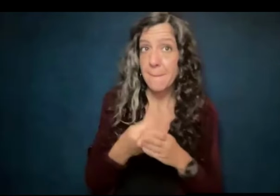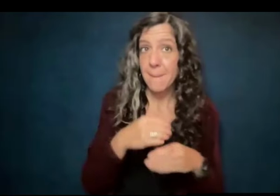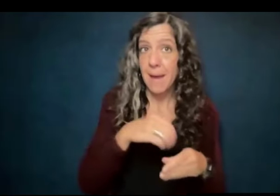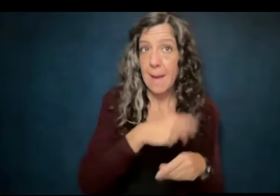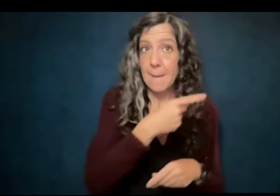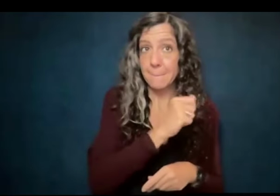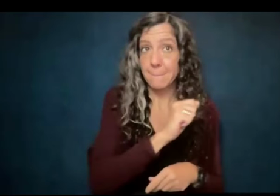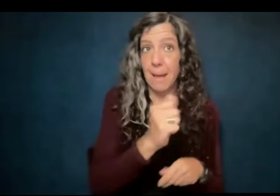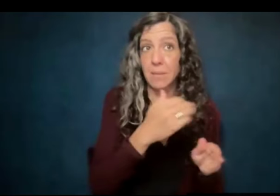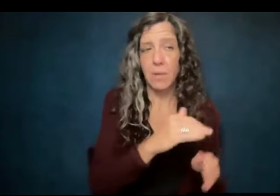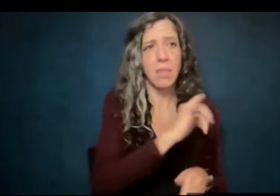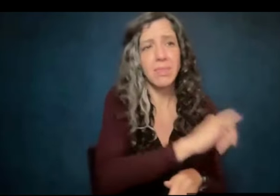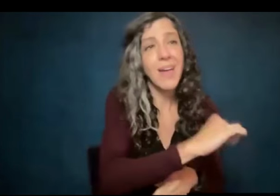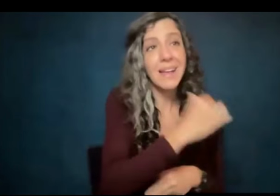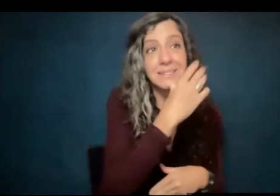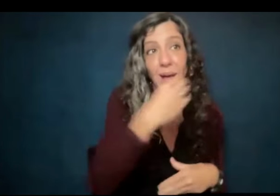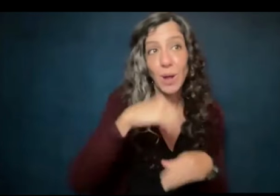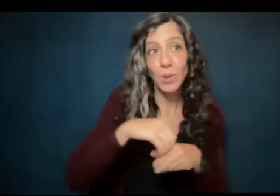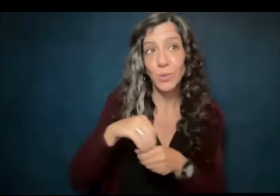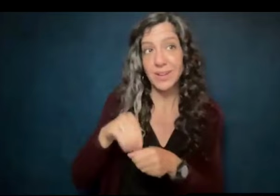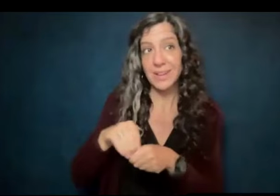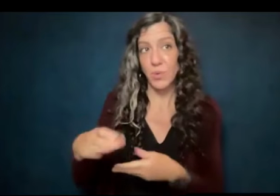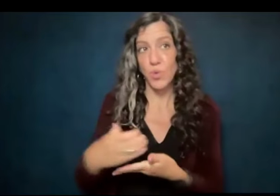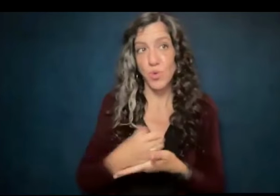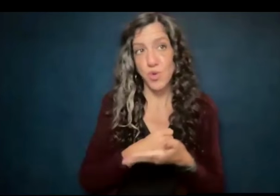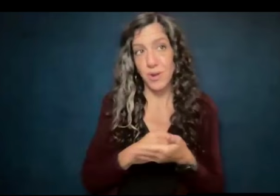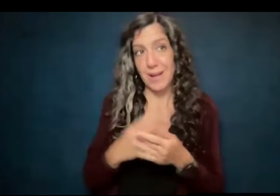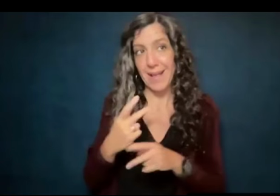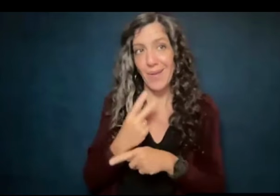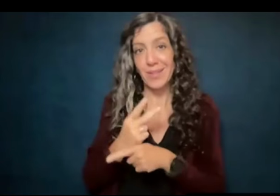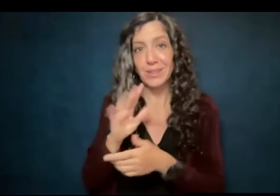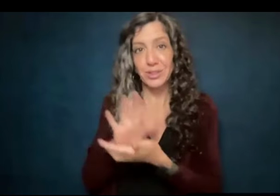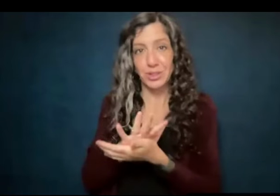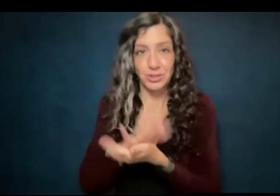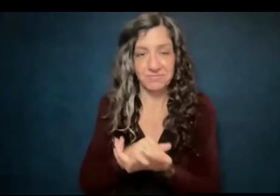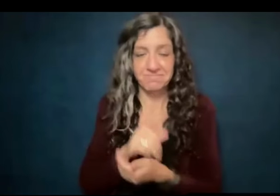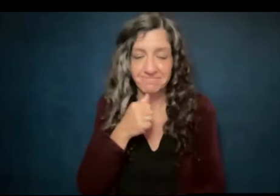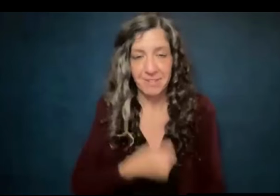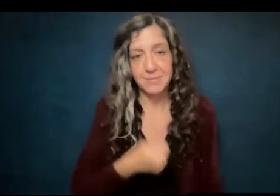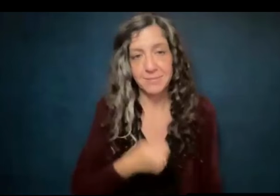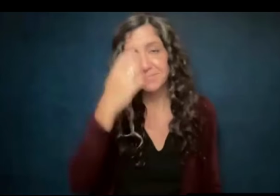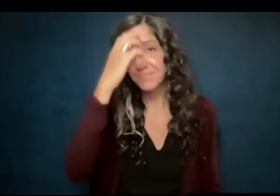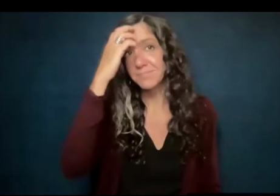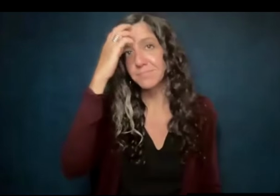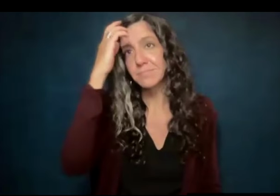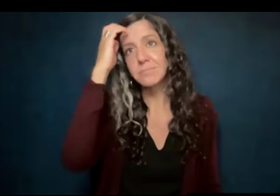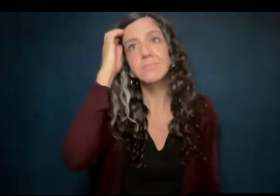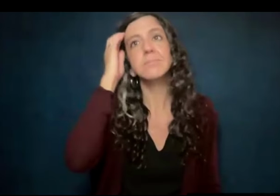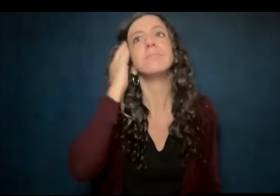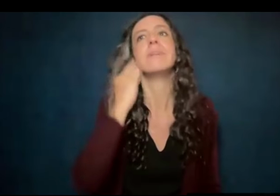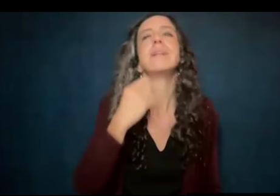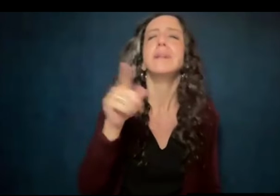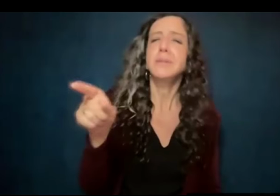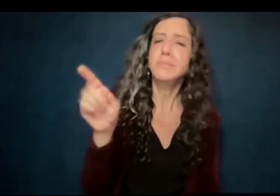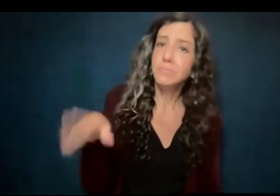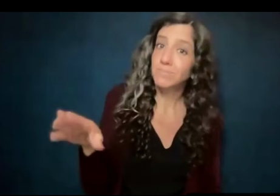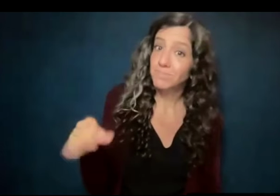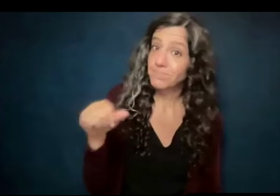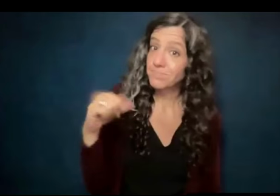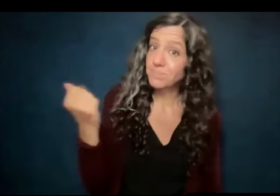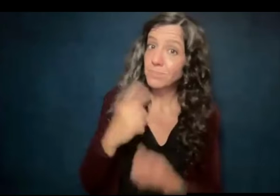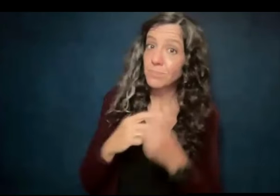of earnings in that calculation sheet. All right, Deborah, are there any questions we need to address at the moment?